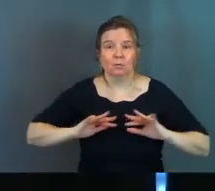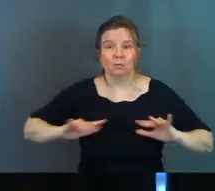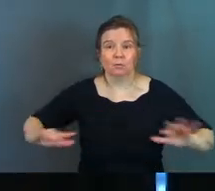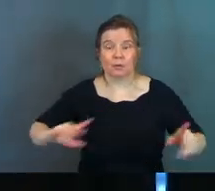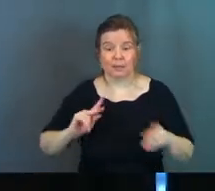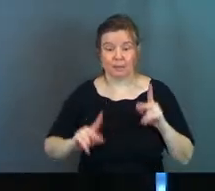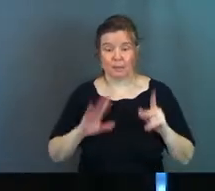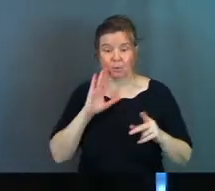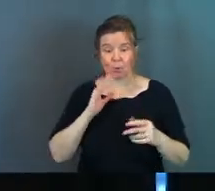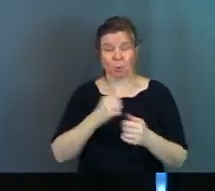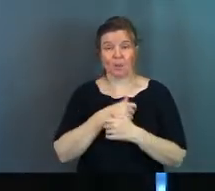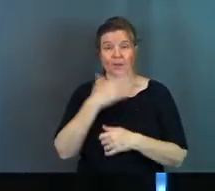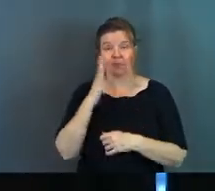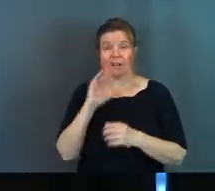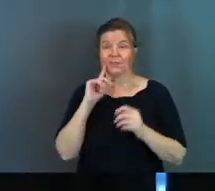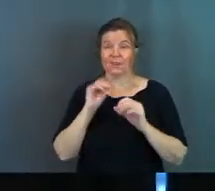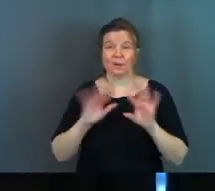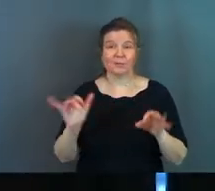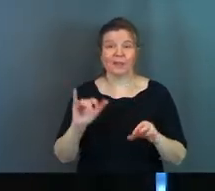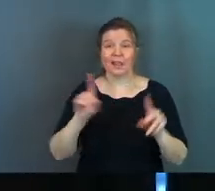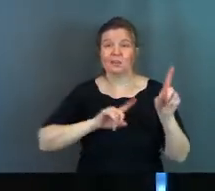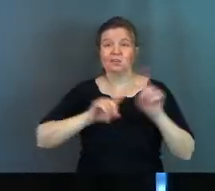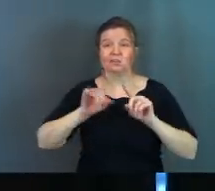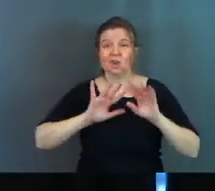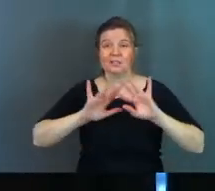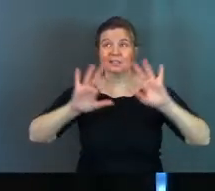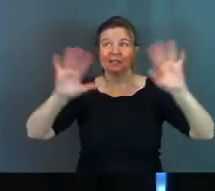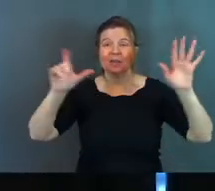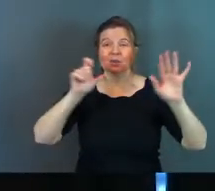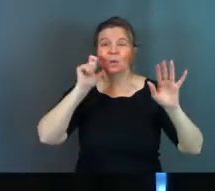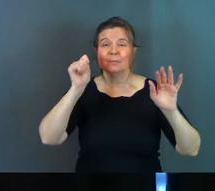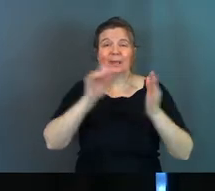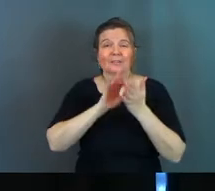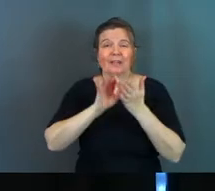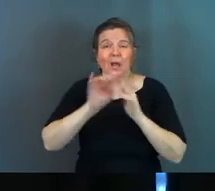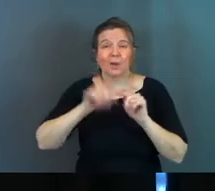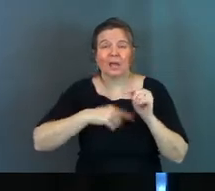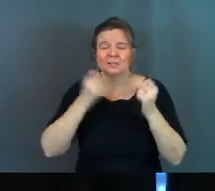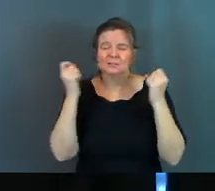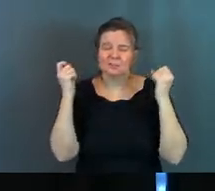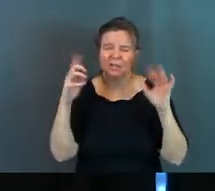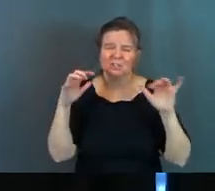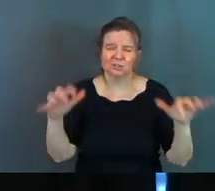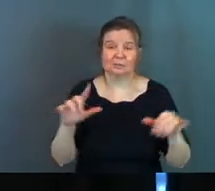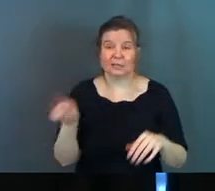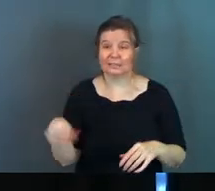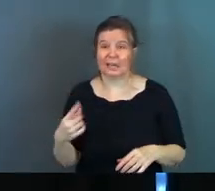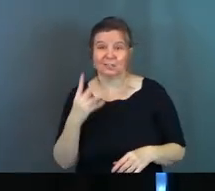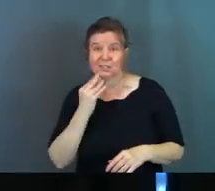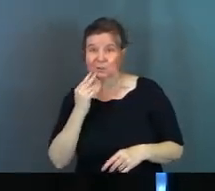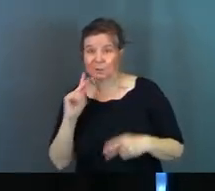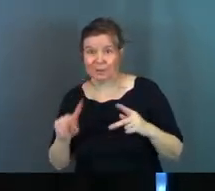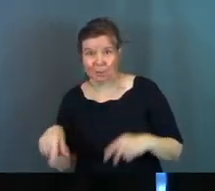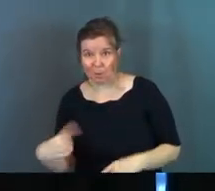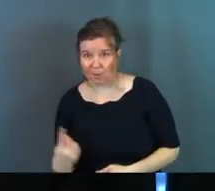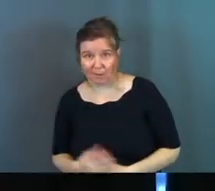And the people that are going to love God, they're going to be like the stars in the sky. You won't even be able to count them. That's not just Jewish